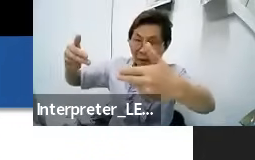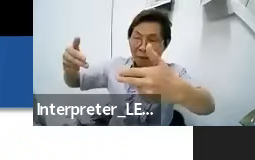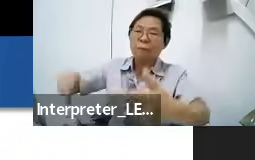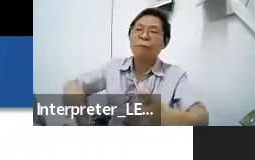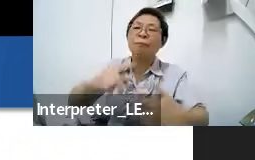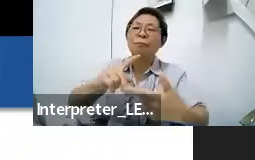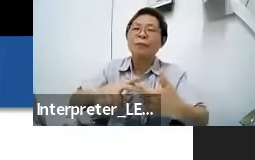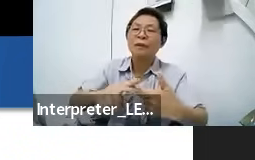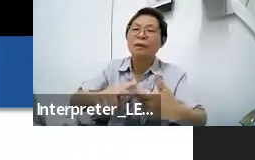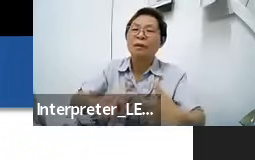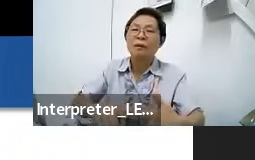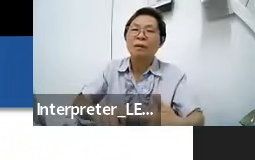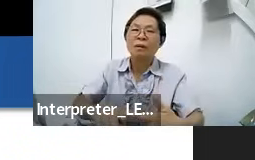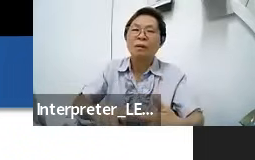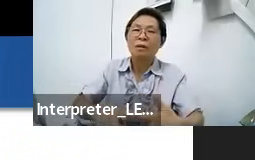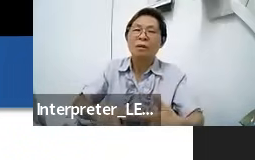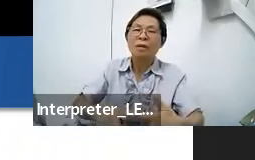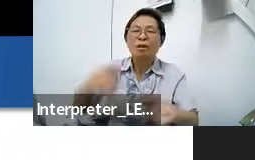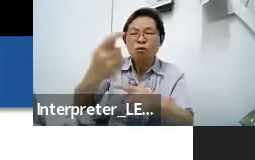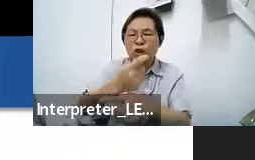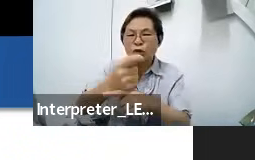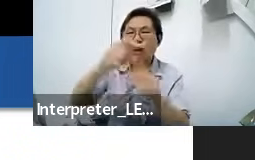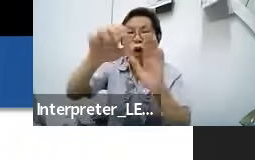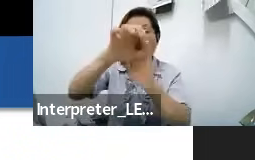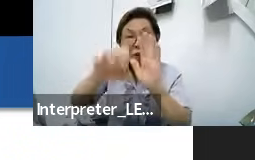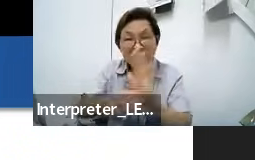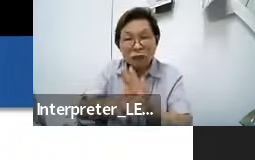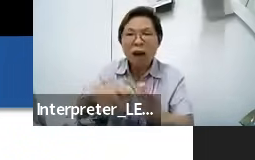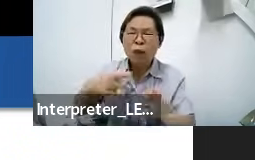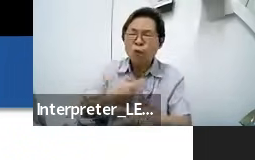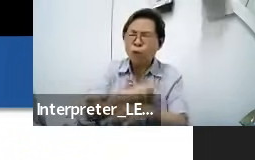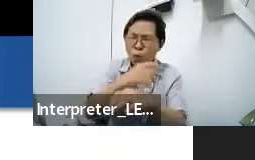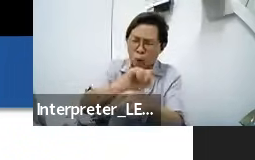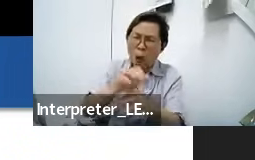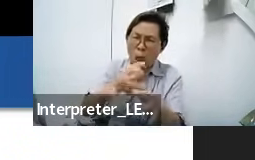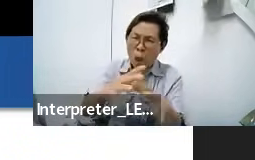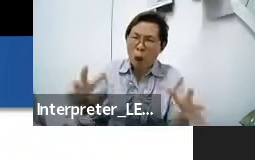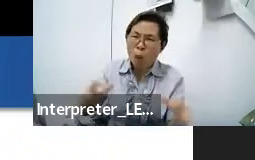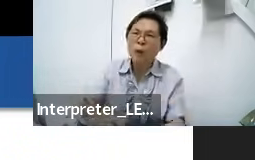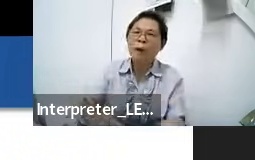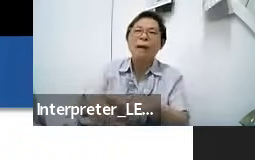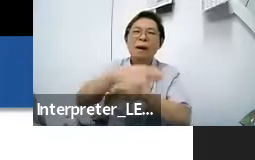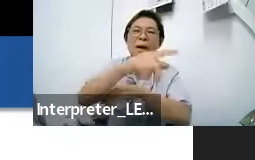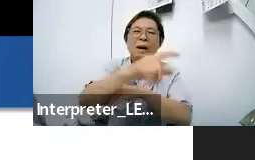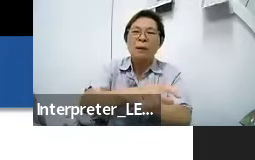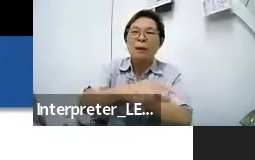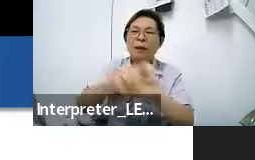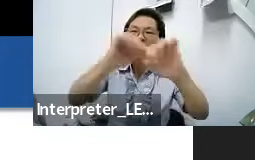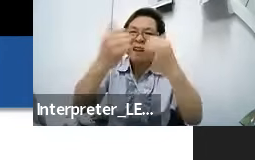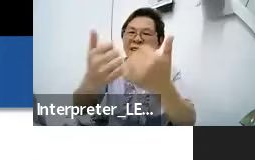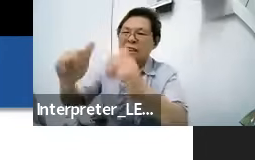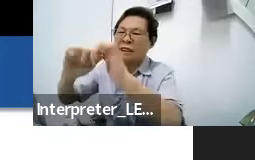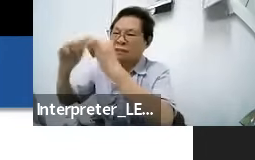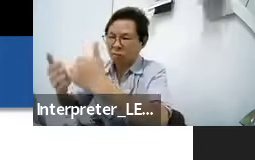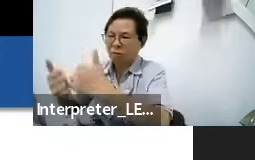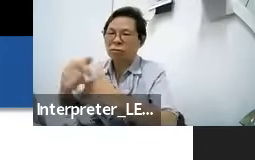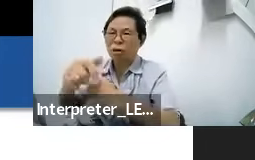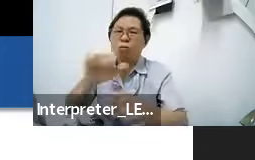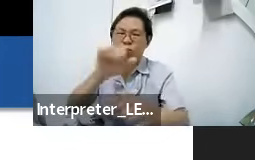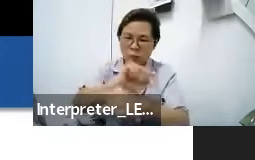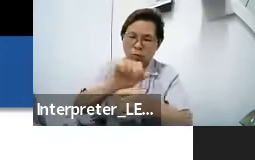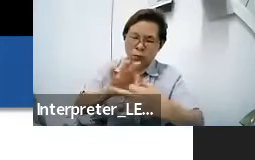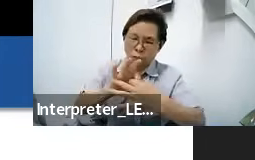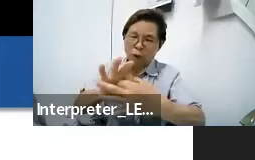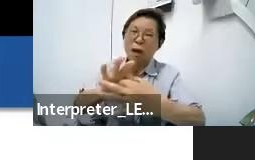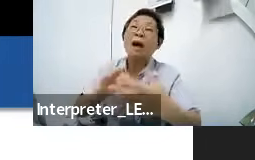and training courses, and we work a lot with stakeholders that are working in this area, in the inclusive education